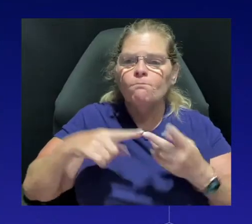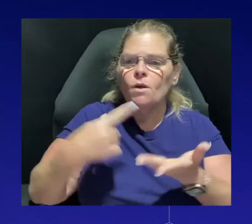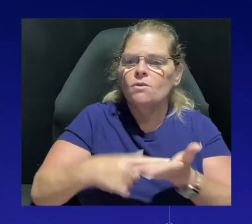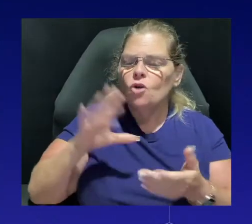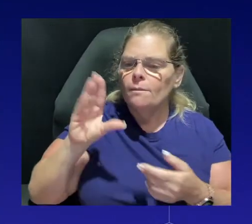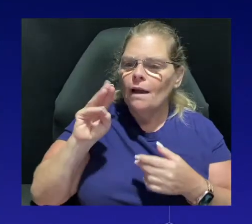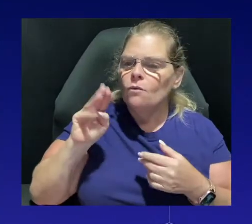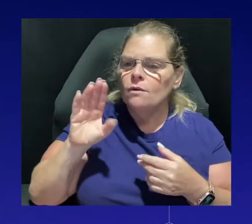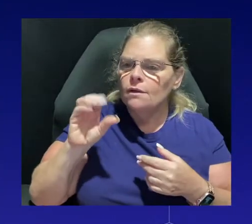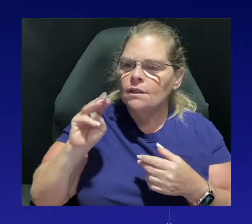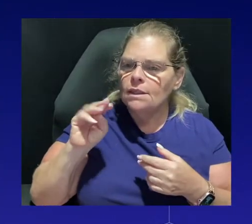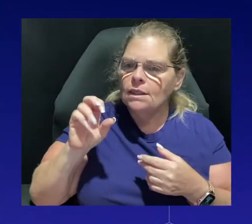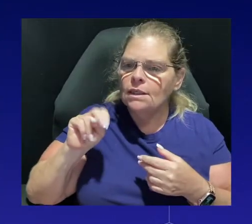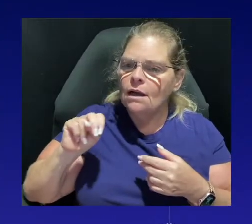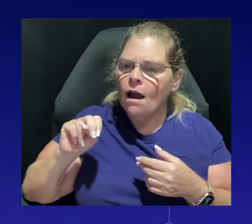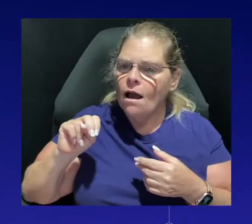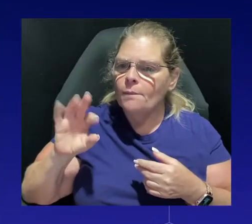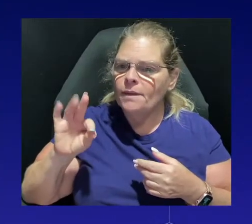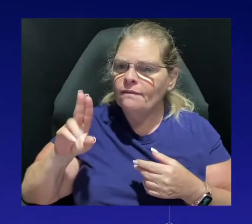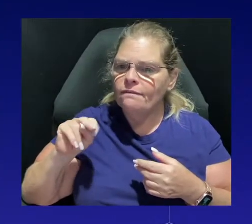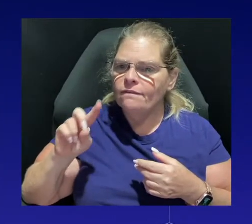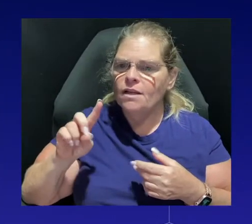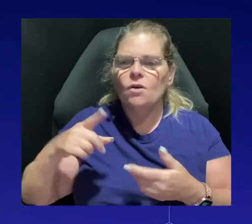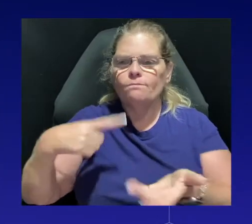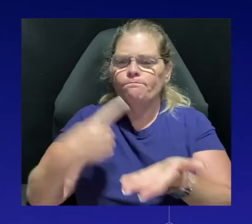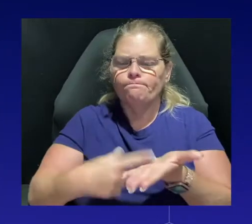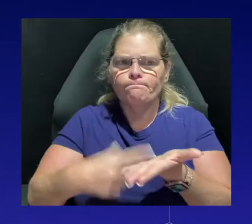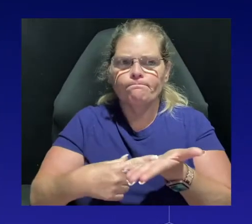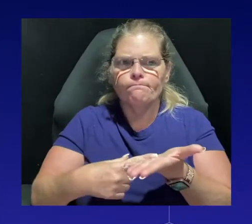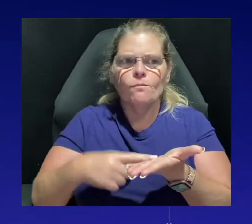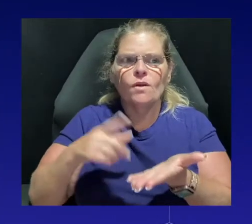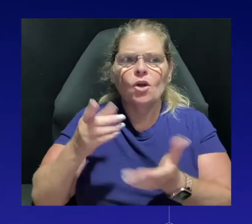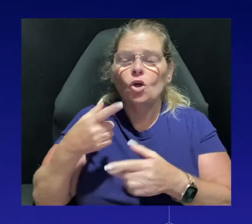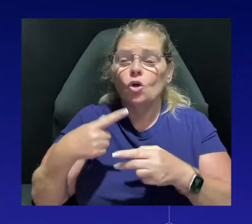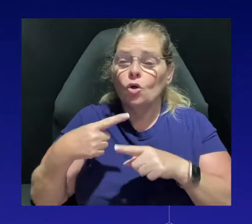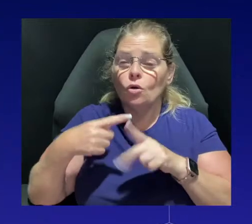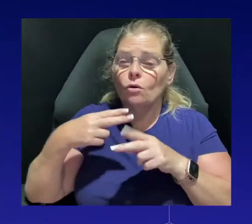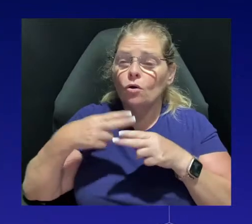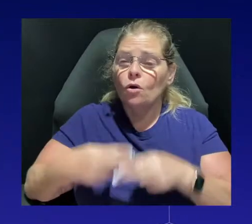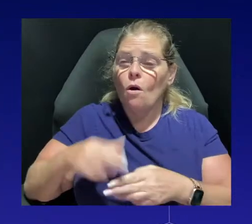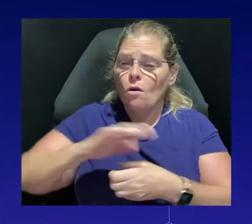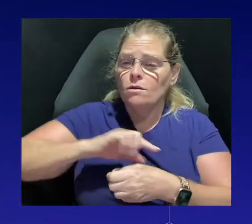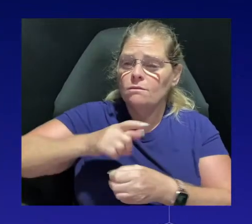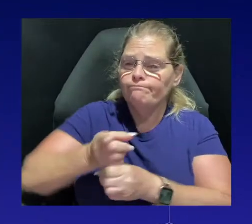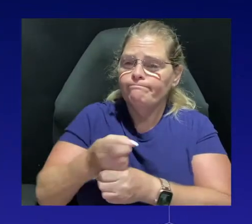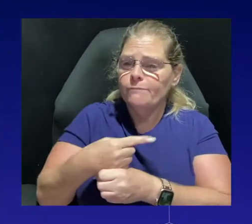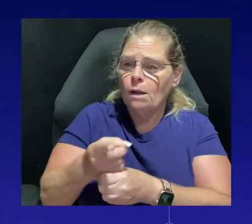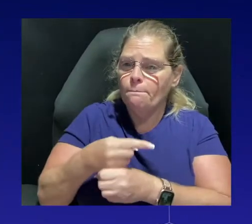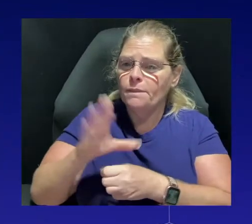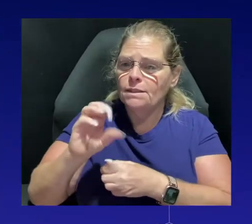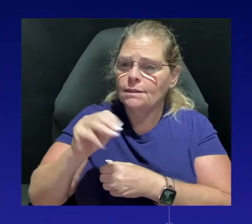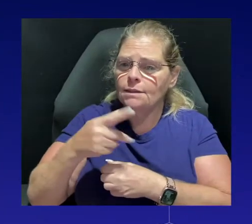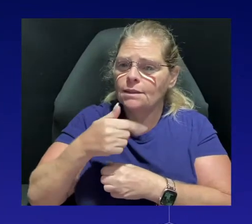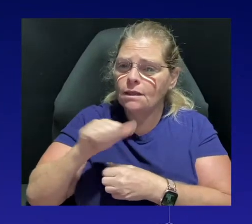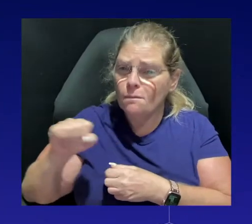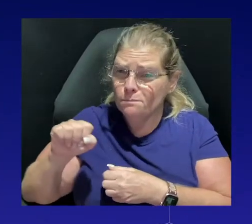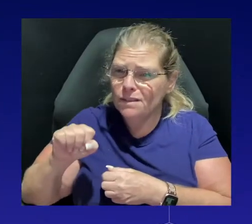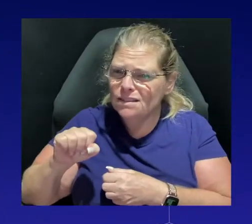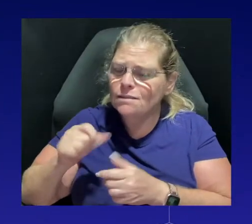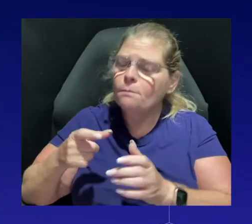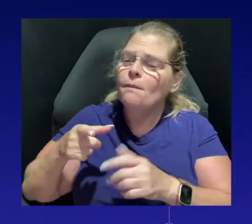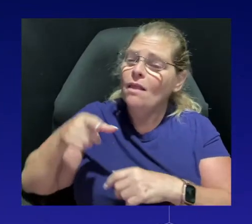a big initiative called Compass that is directly funding community organizations, but required to partner